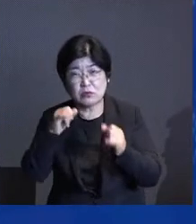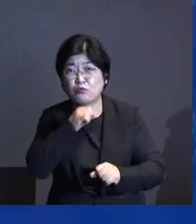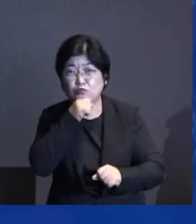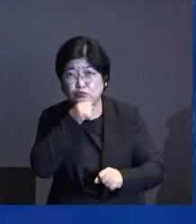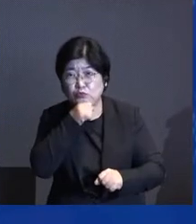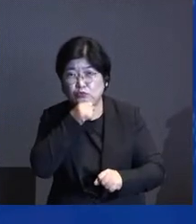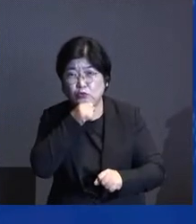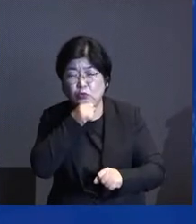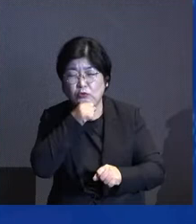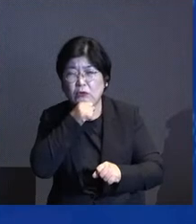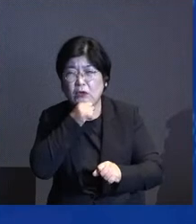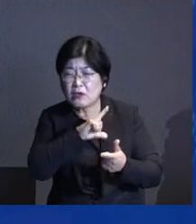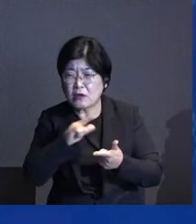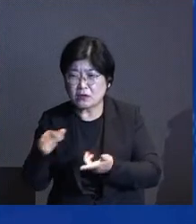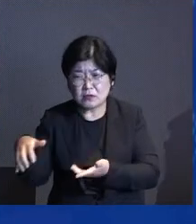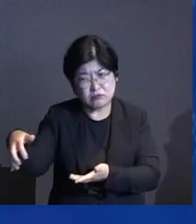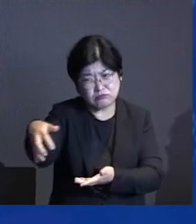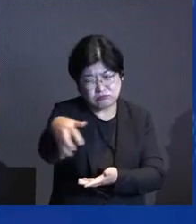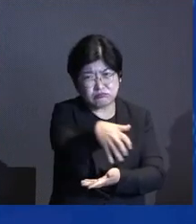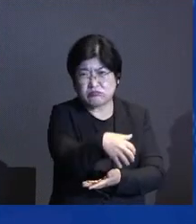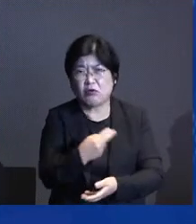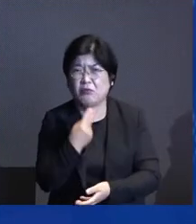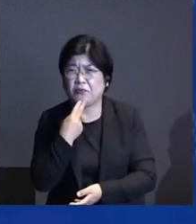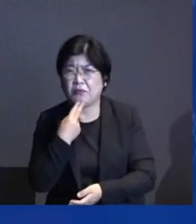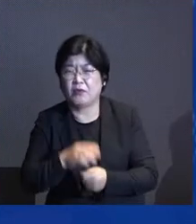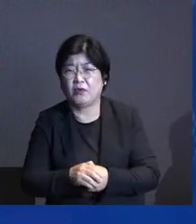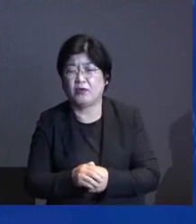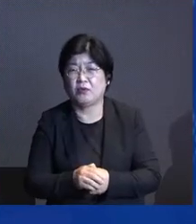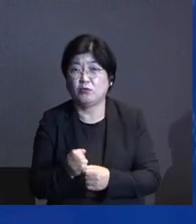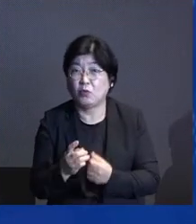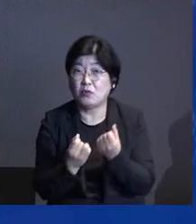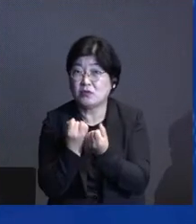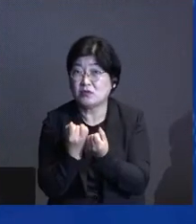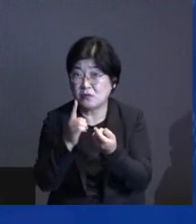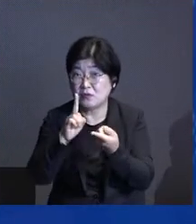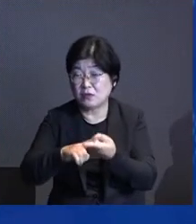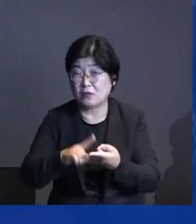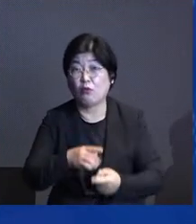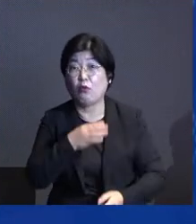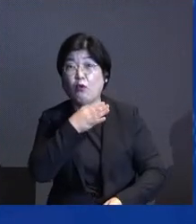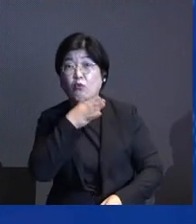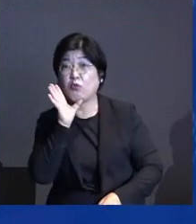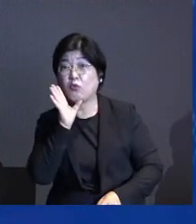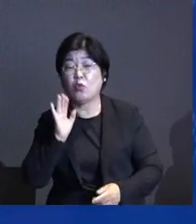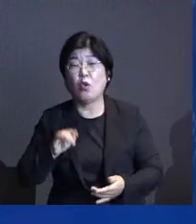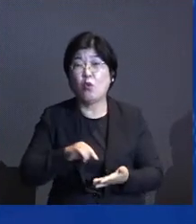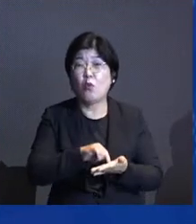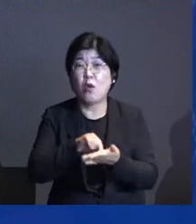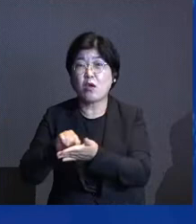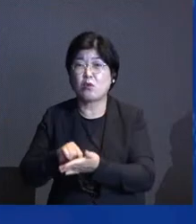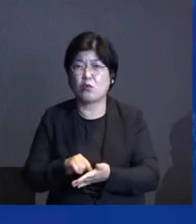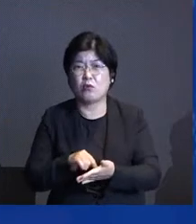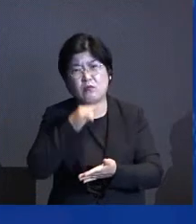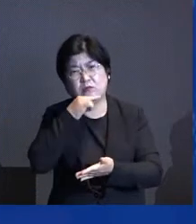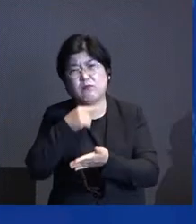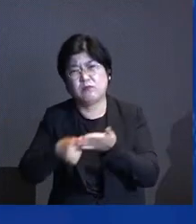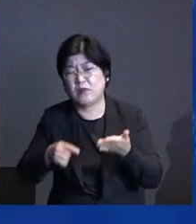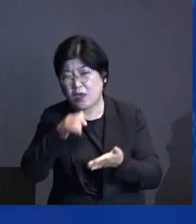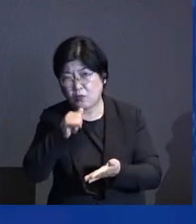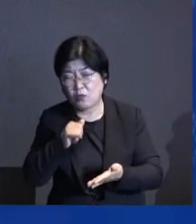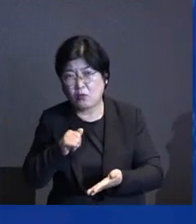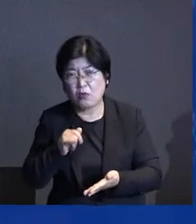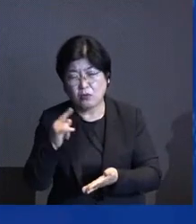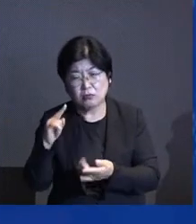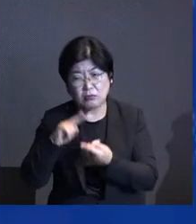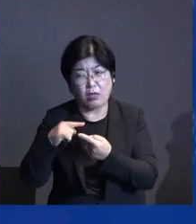And loneliness among older people is harmful and should not be overlooked. It is necessary to raise awareness on